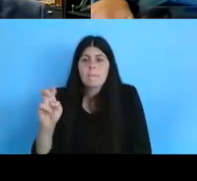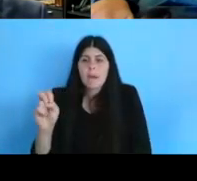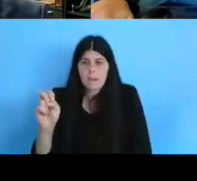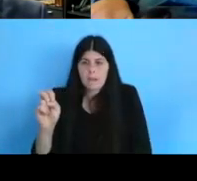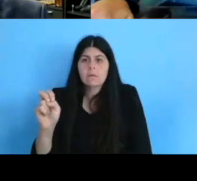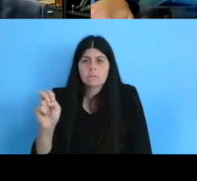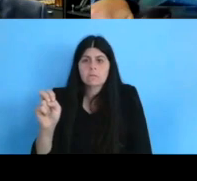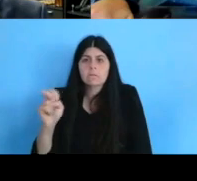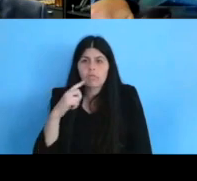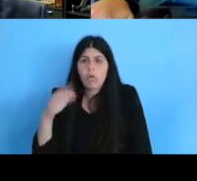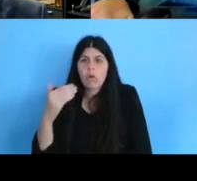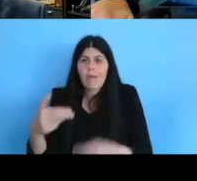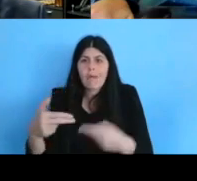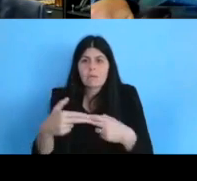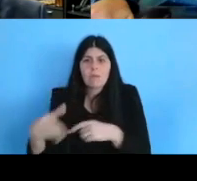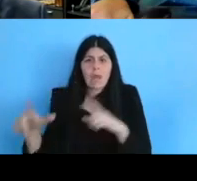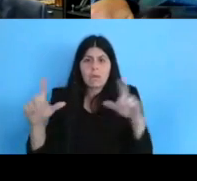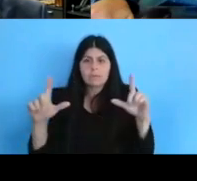slide, please.